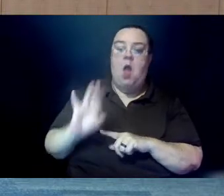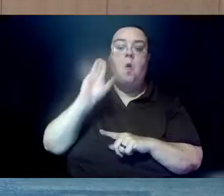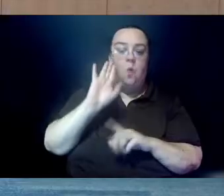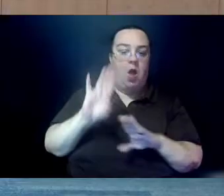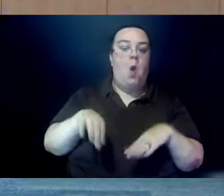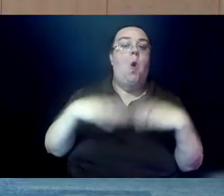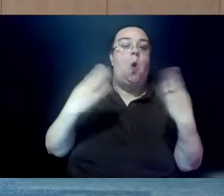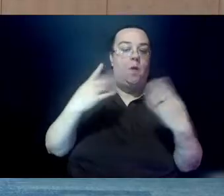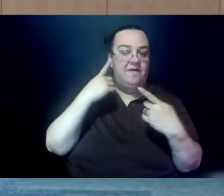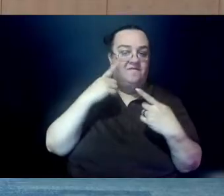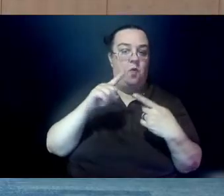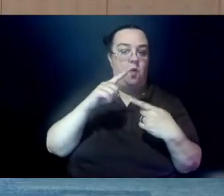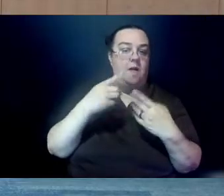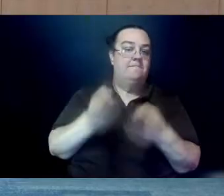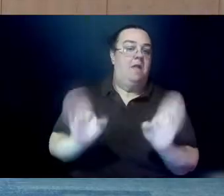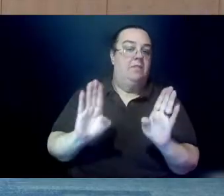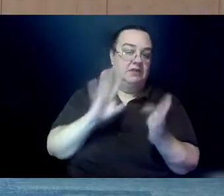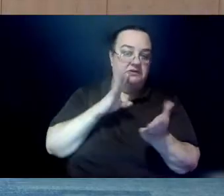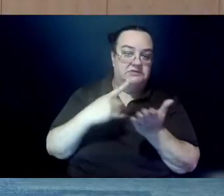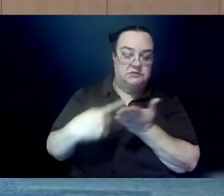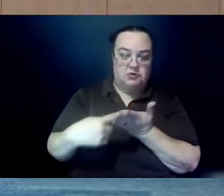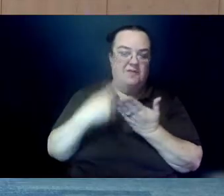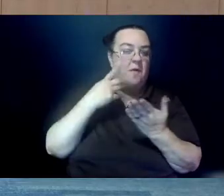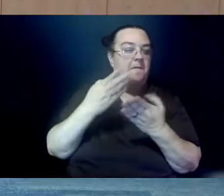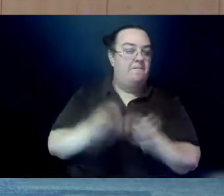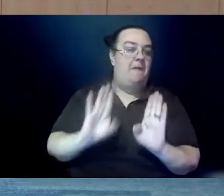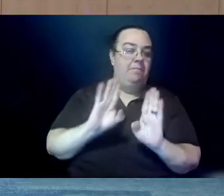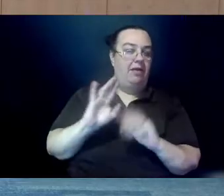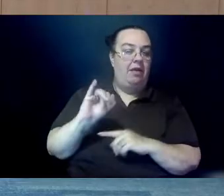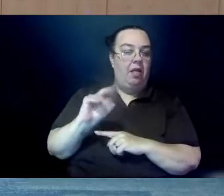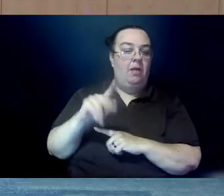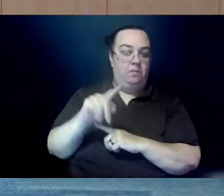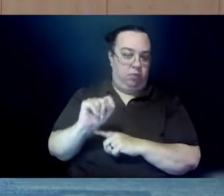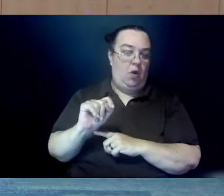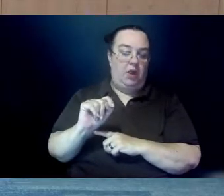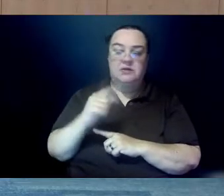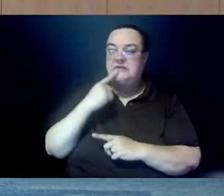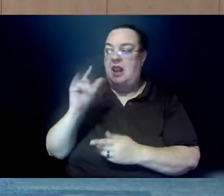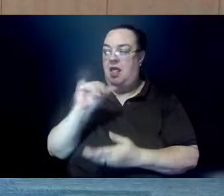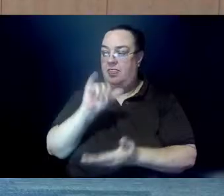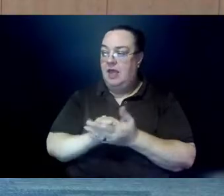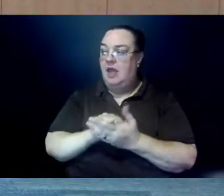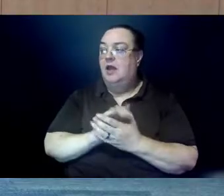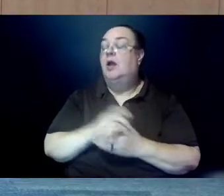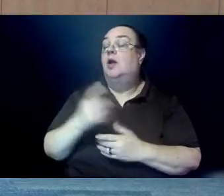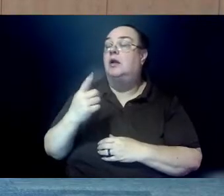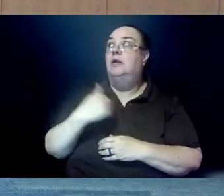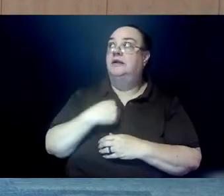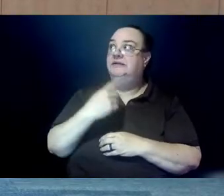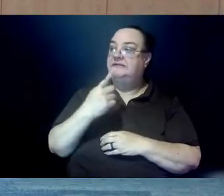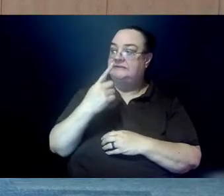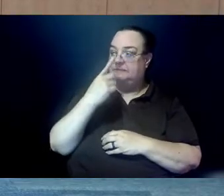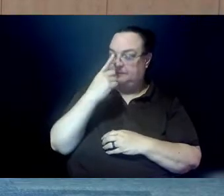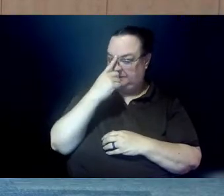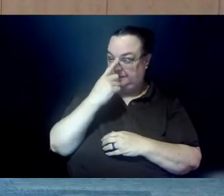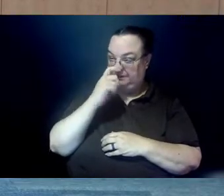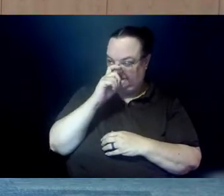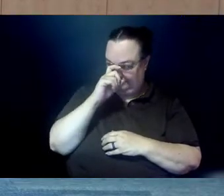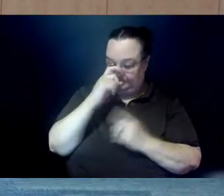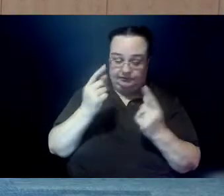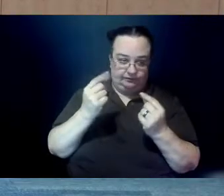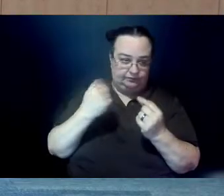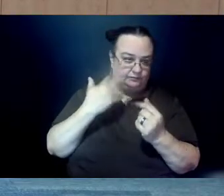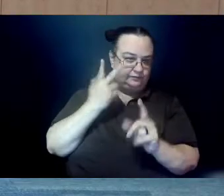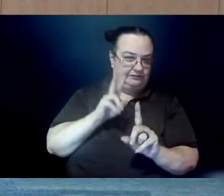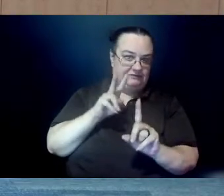public discussion, or public input, let's put it that way. We will, I think, assign